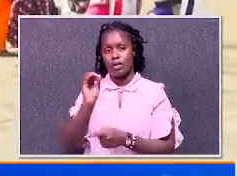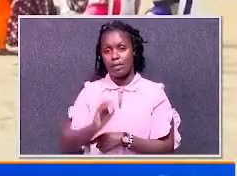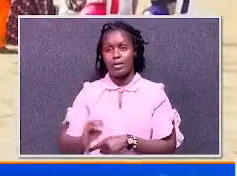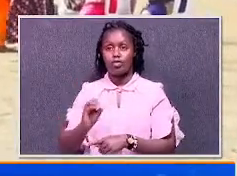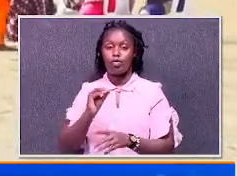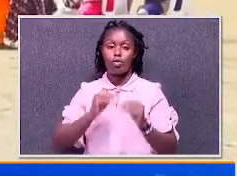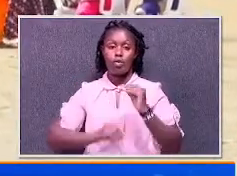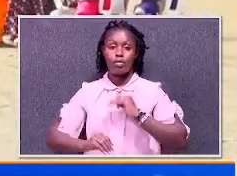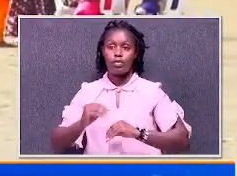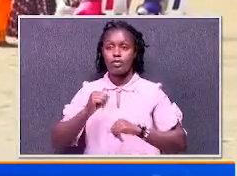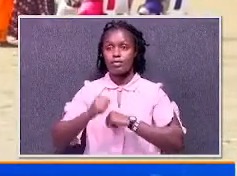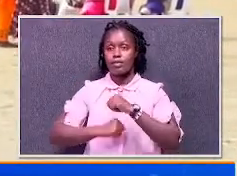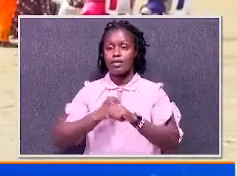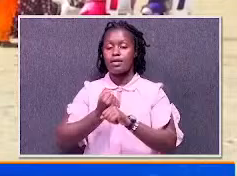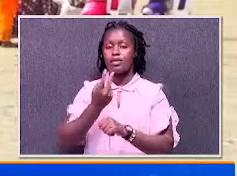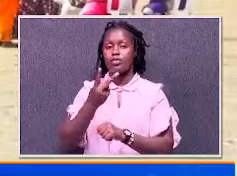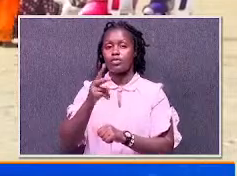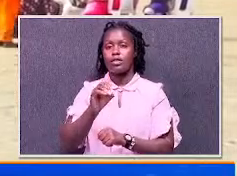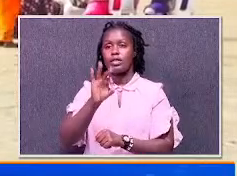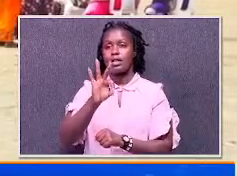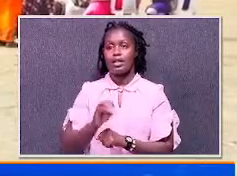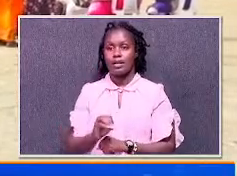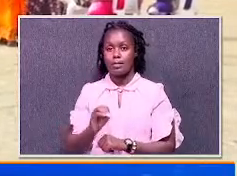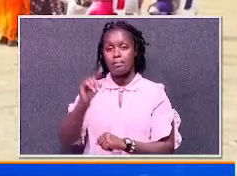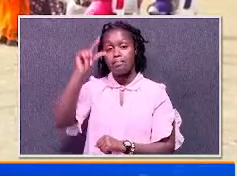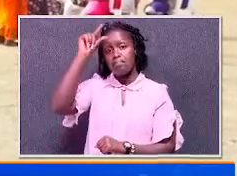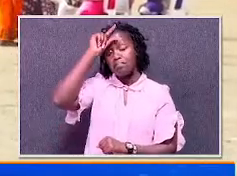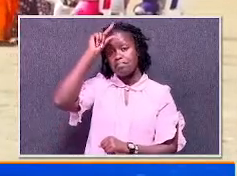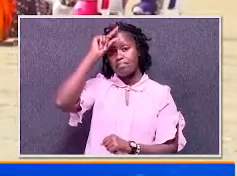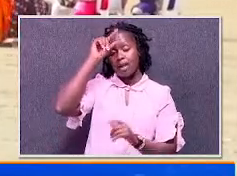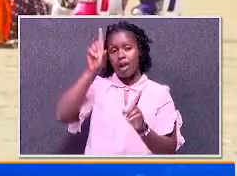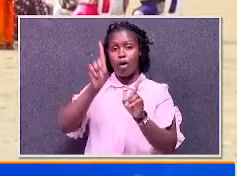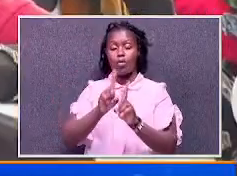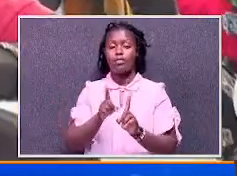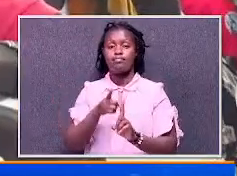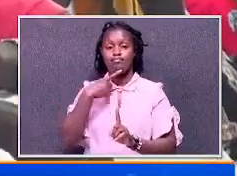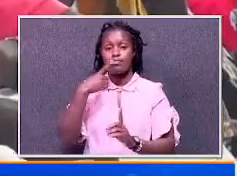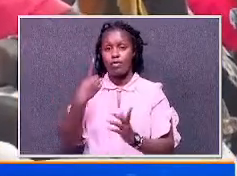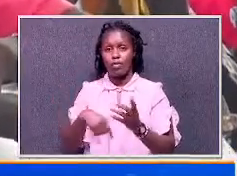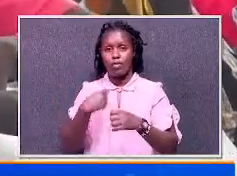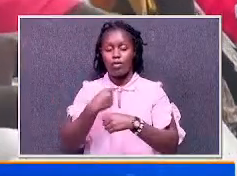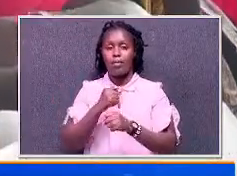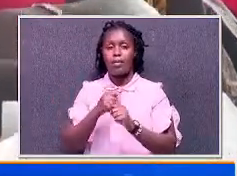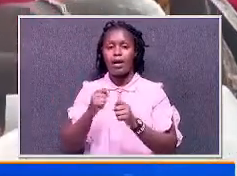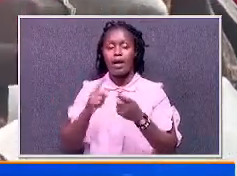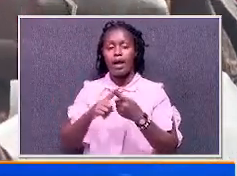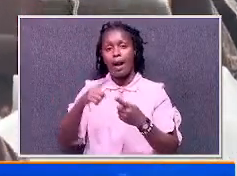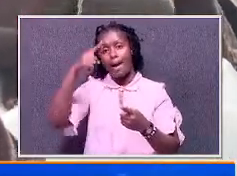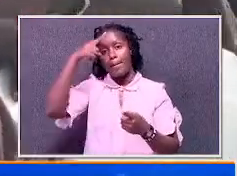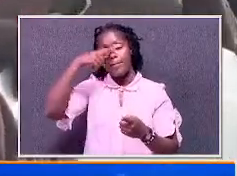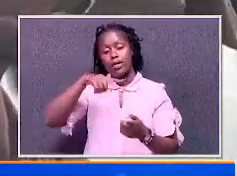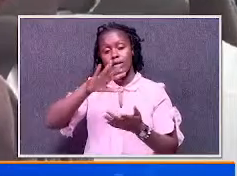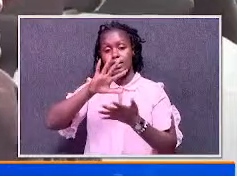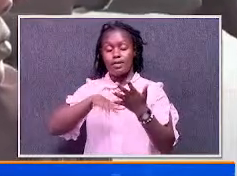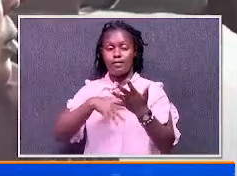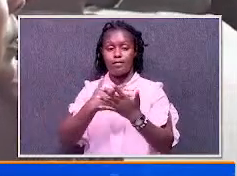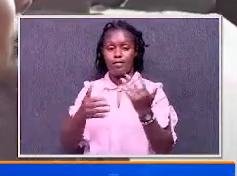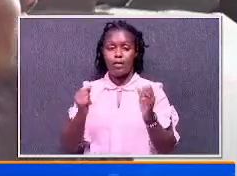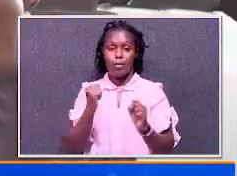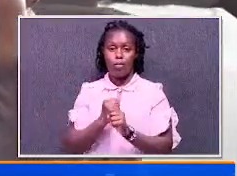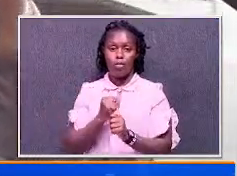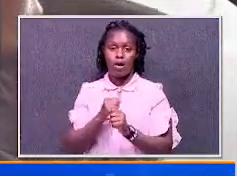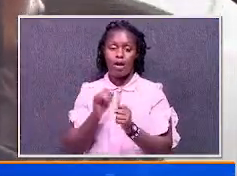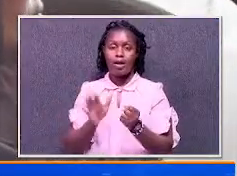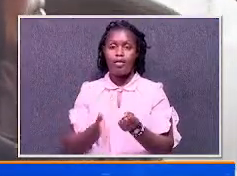year 2013. The government is also set to make a policy framework that will help industries